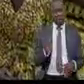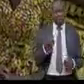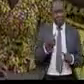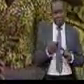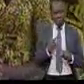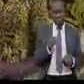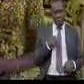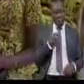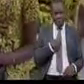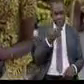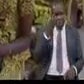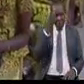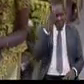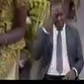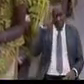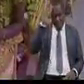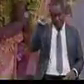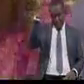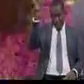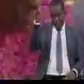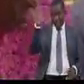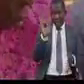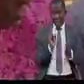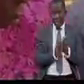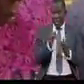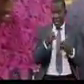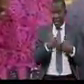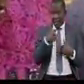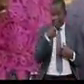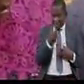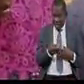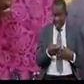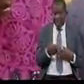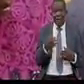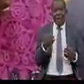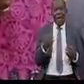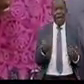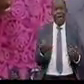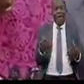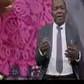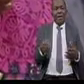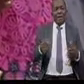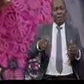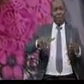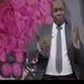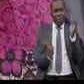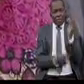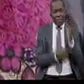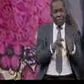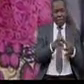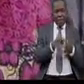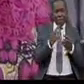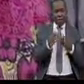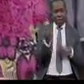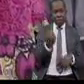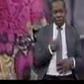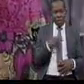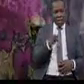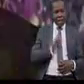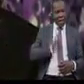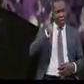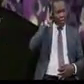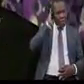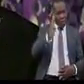vengeance belongeth unto me, I will recompense, says the Lord. And again, the Lord